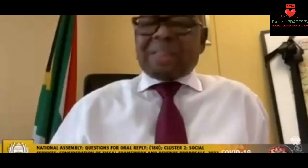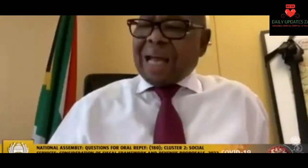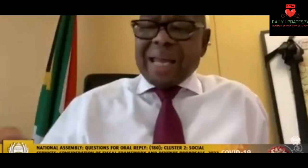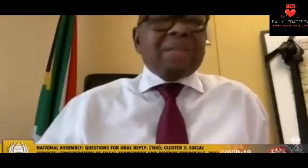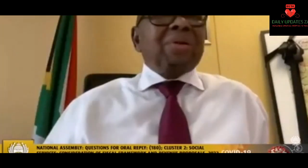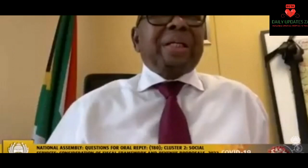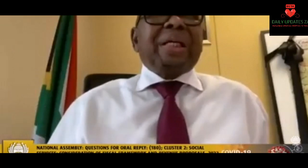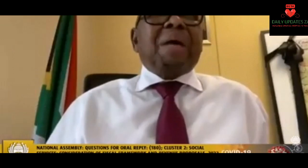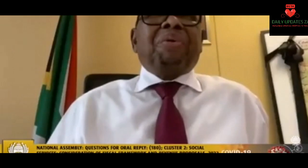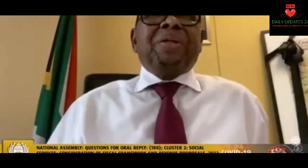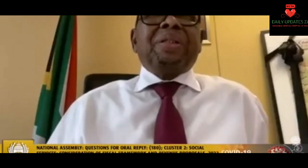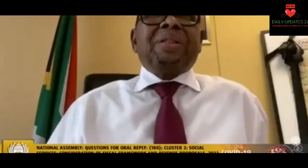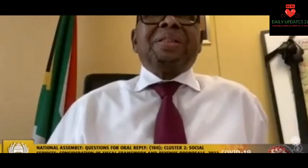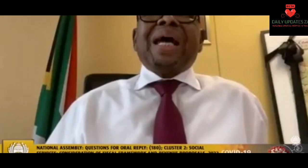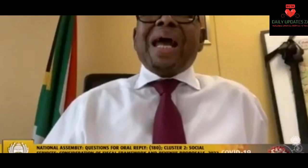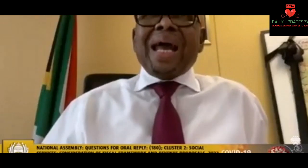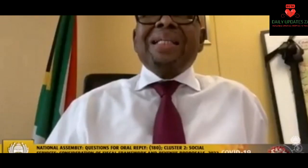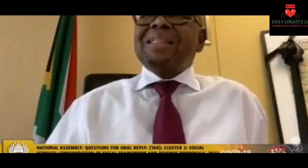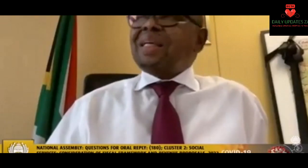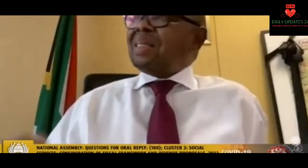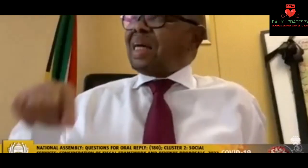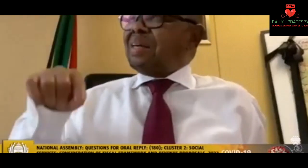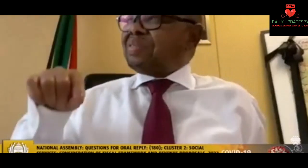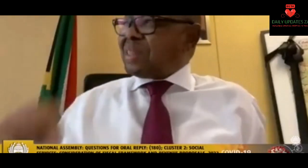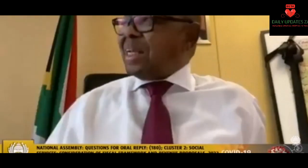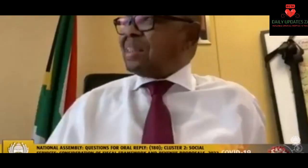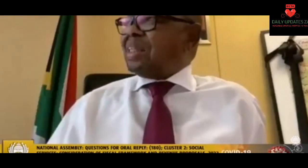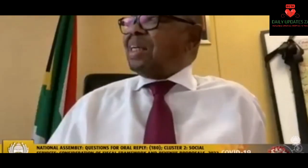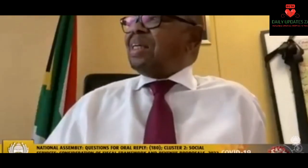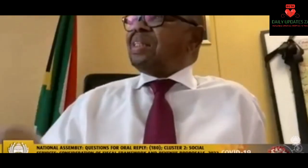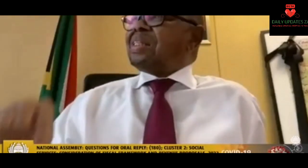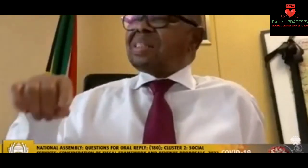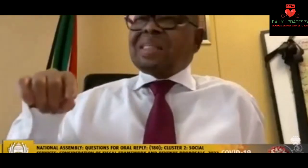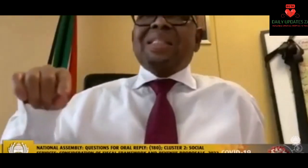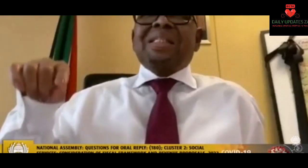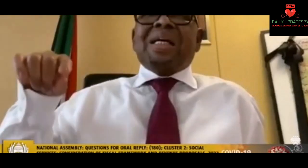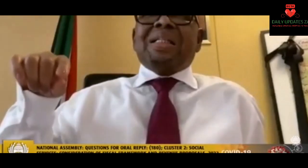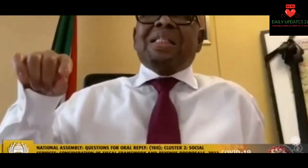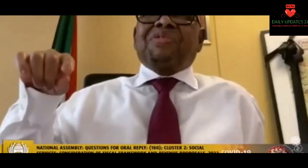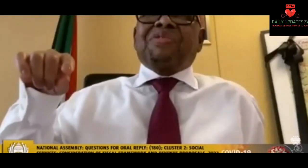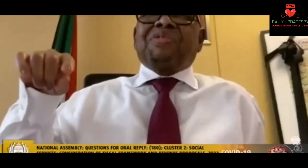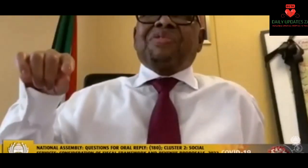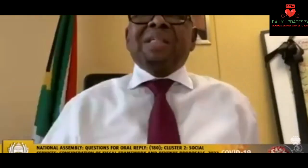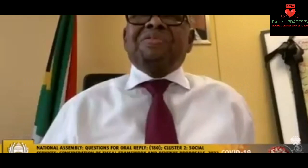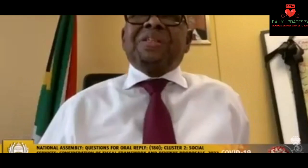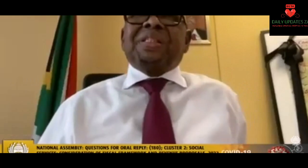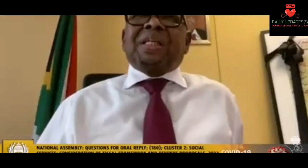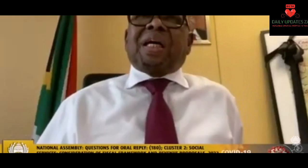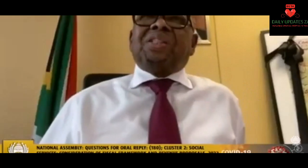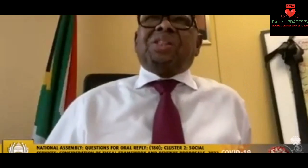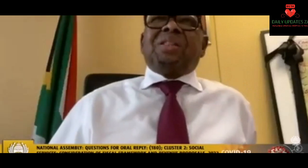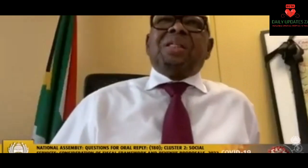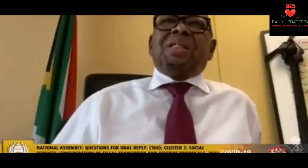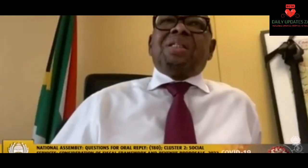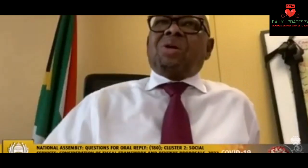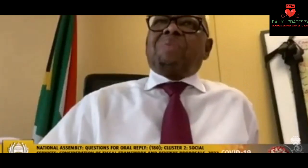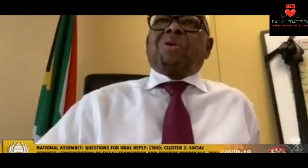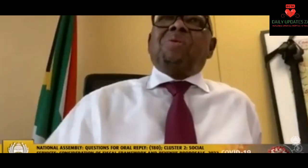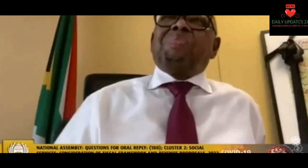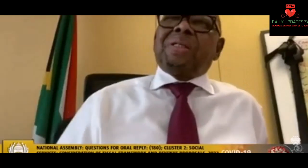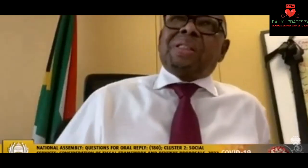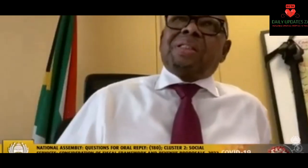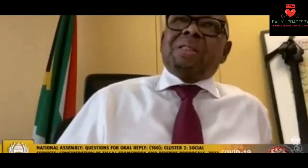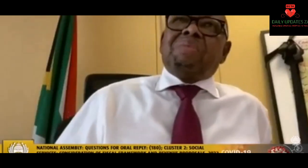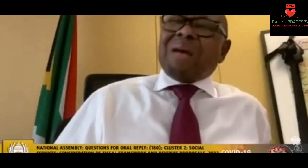next audit, I had already appointed this. And as I have said, this forensic investigation is going to